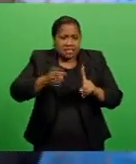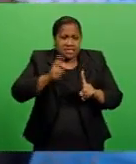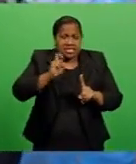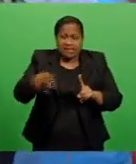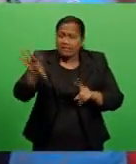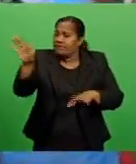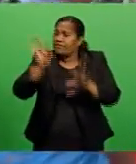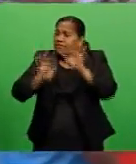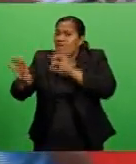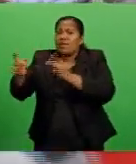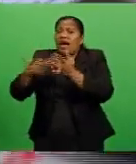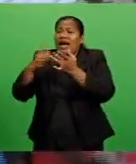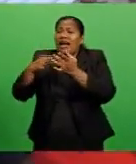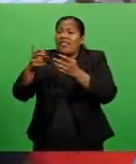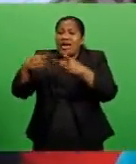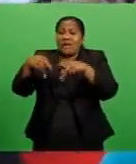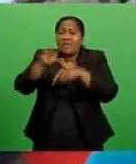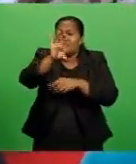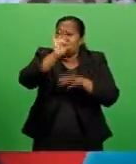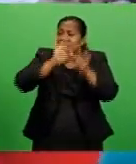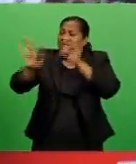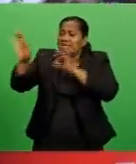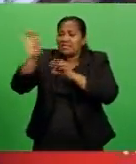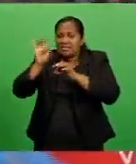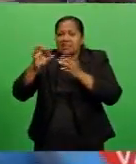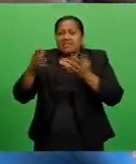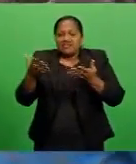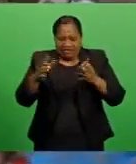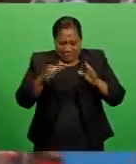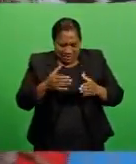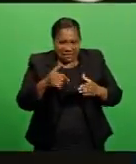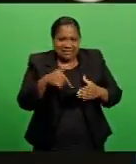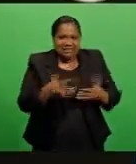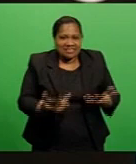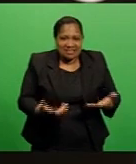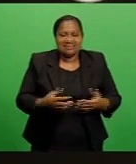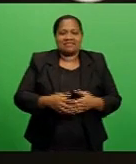districts, players from within Rewa might leave the club.